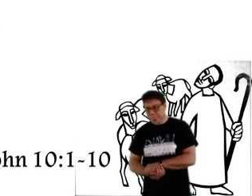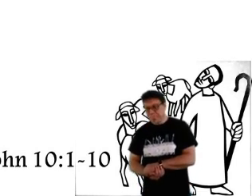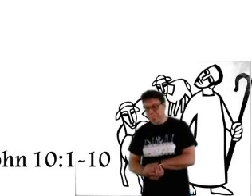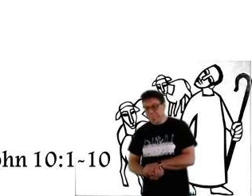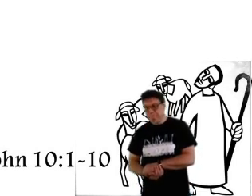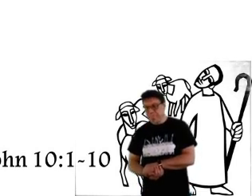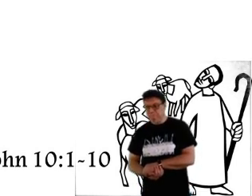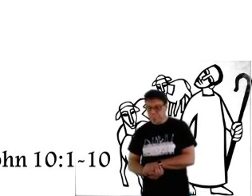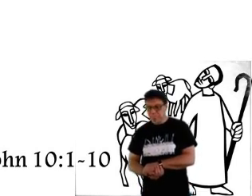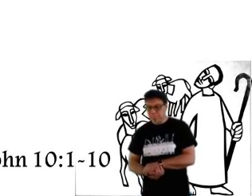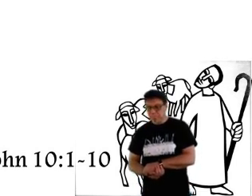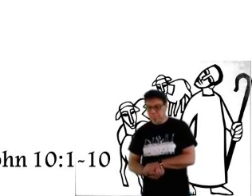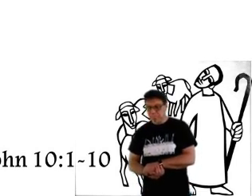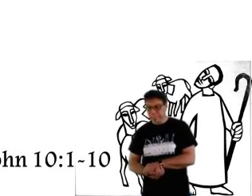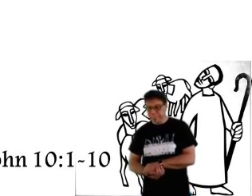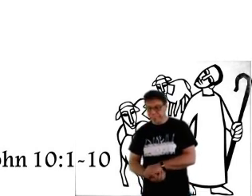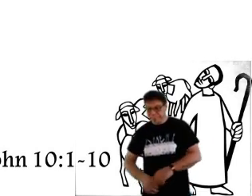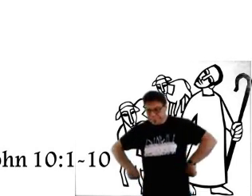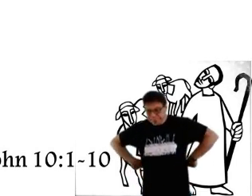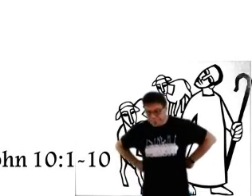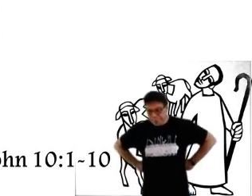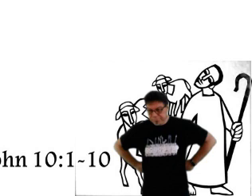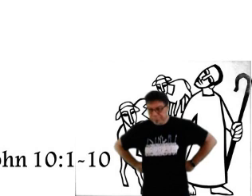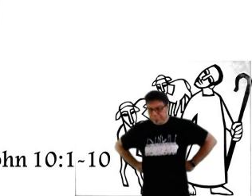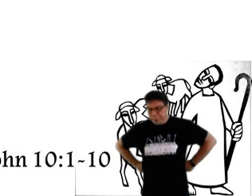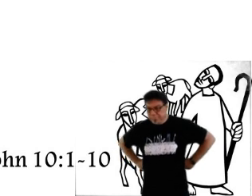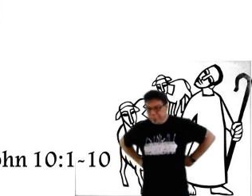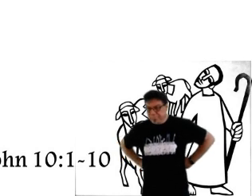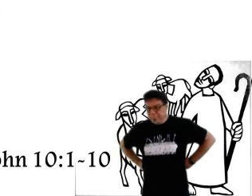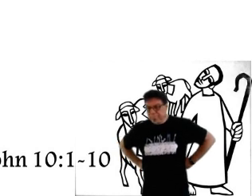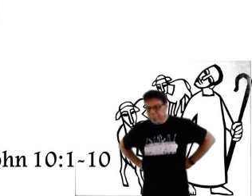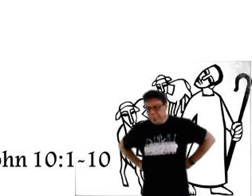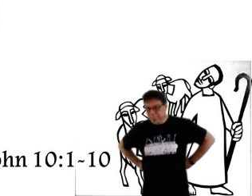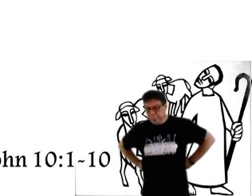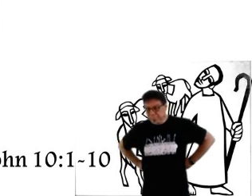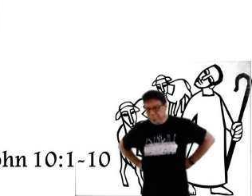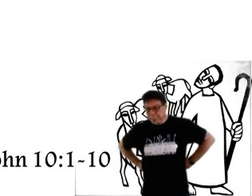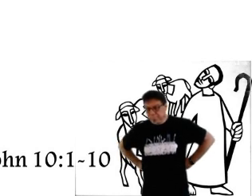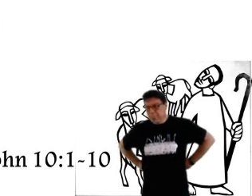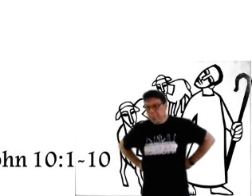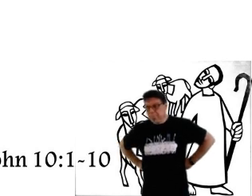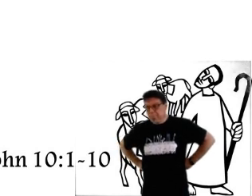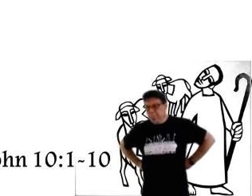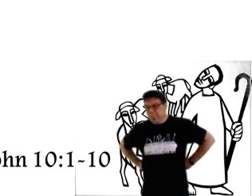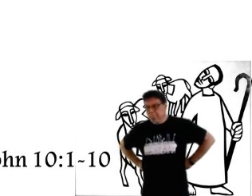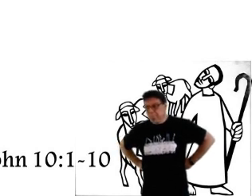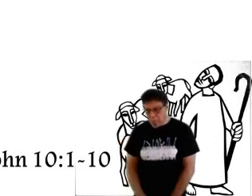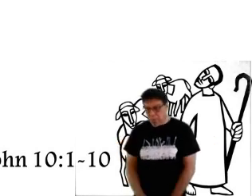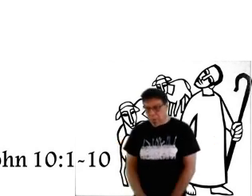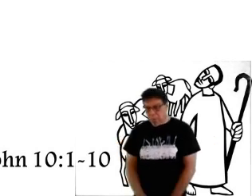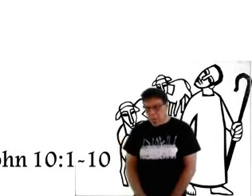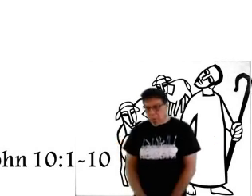I said, the Holy Gospel according to the 10th chapter of the Gospel of